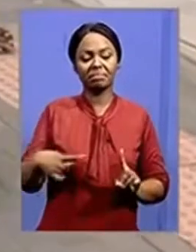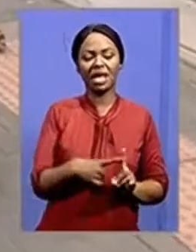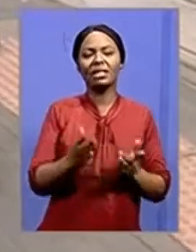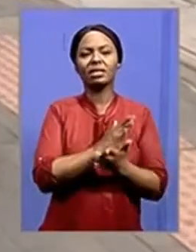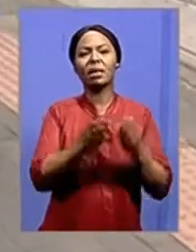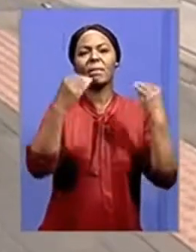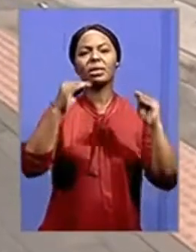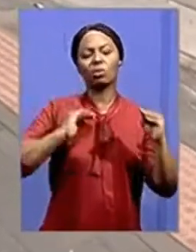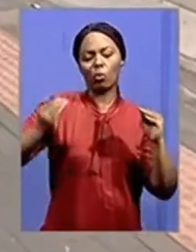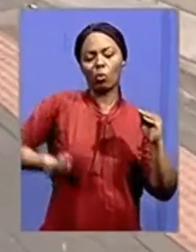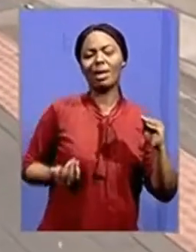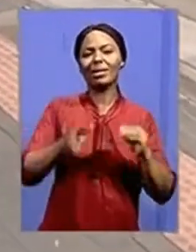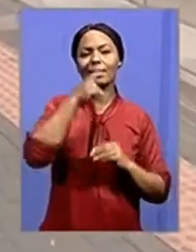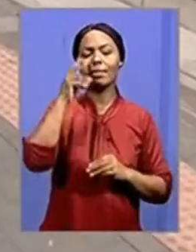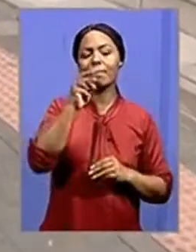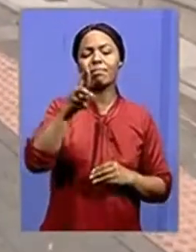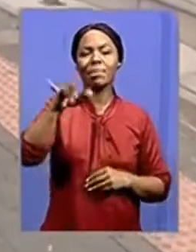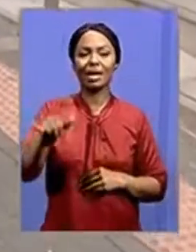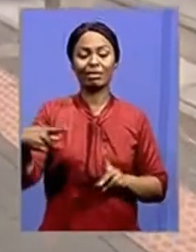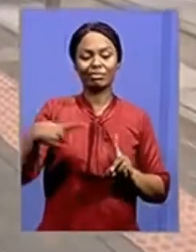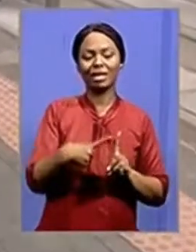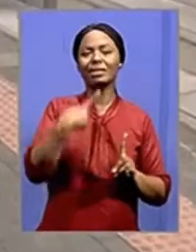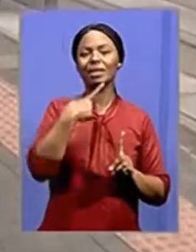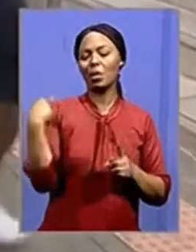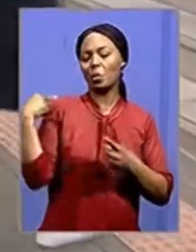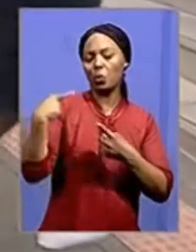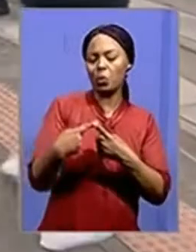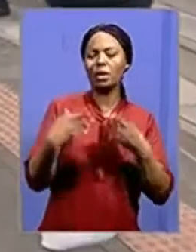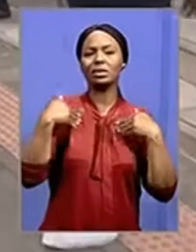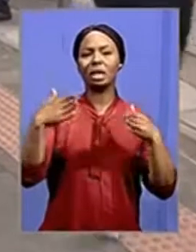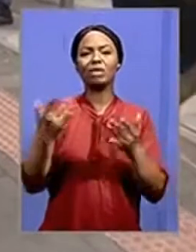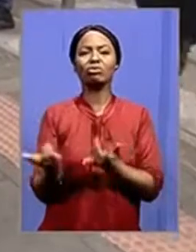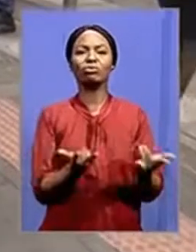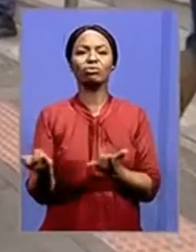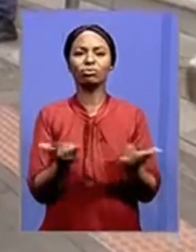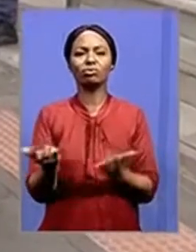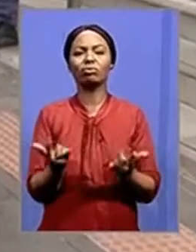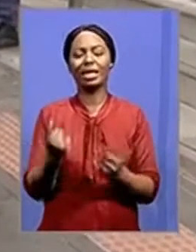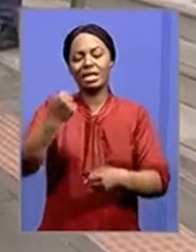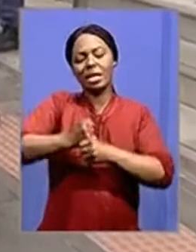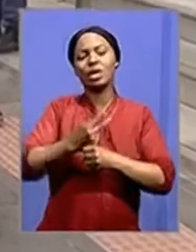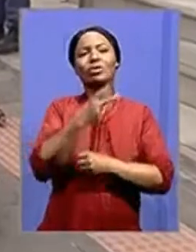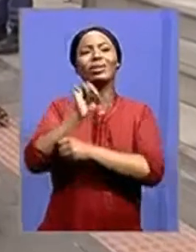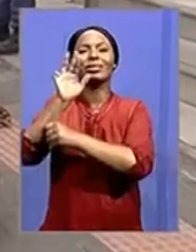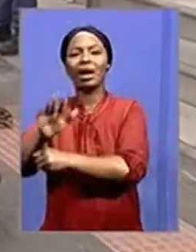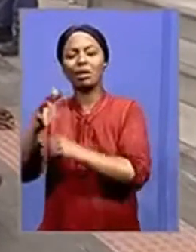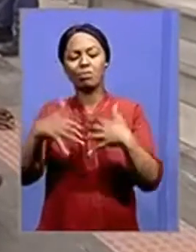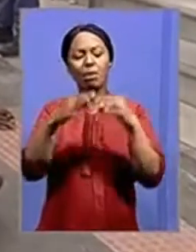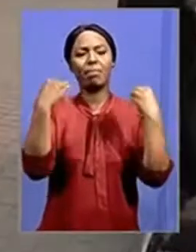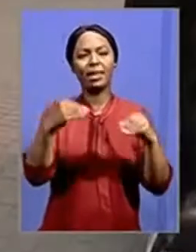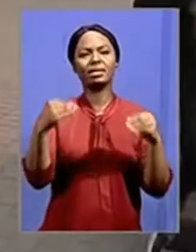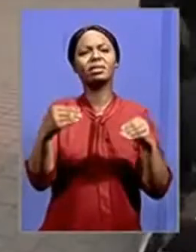the of building and the union building. There are many people